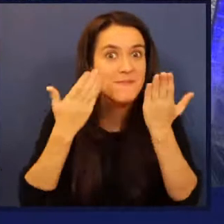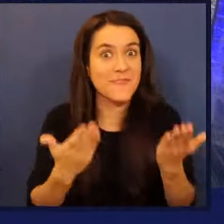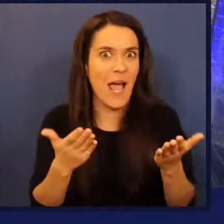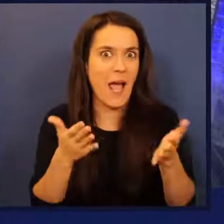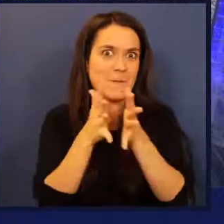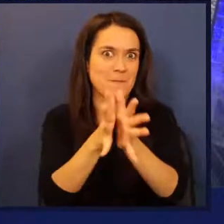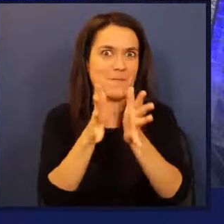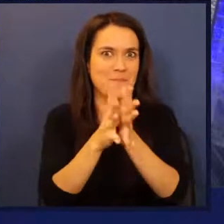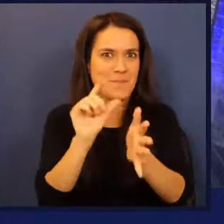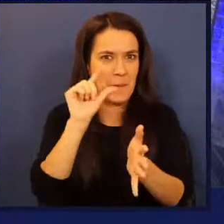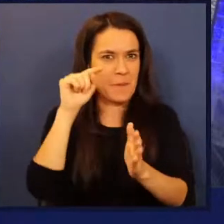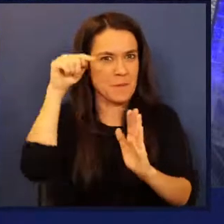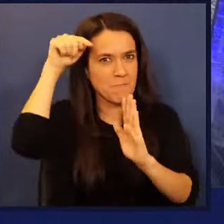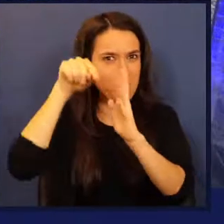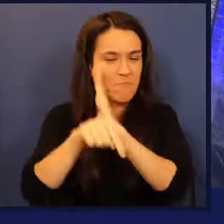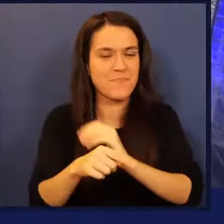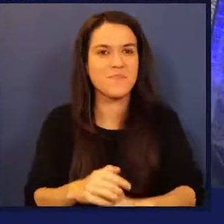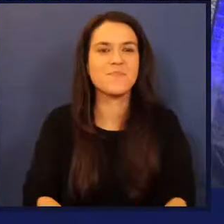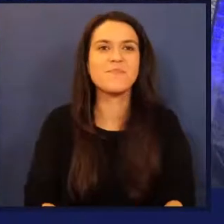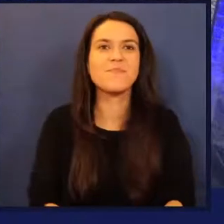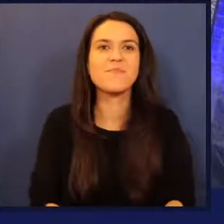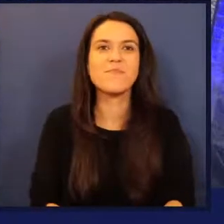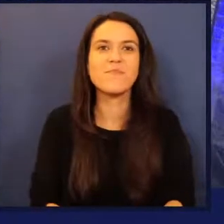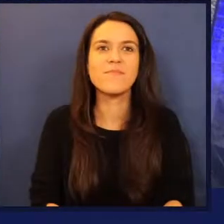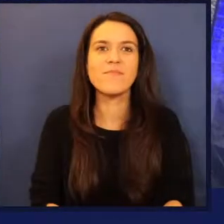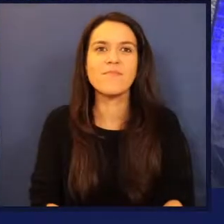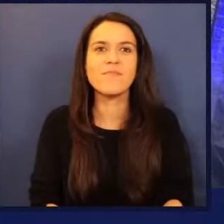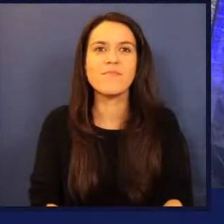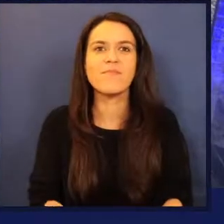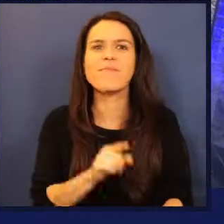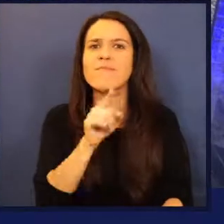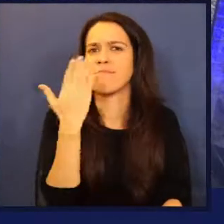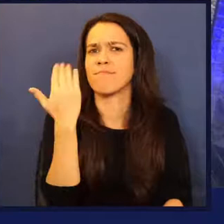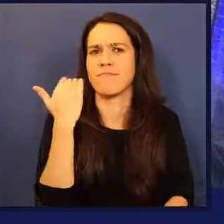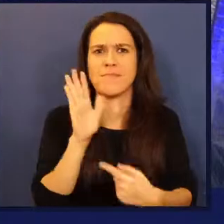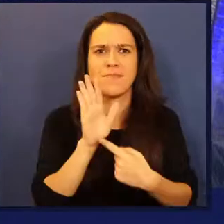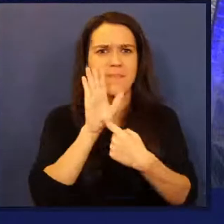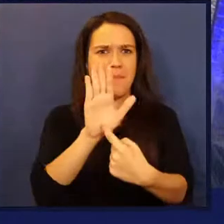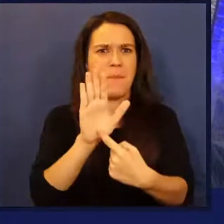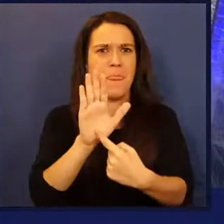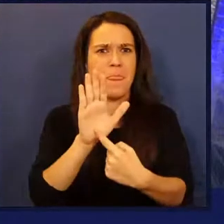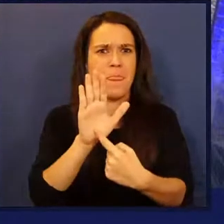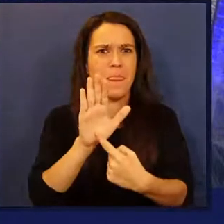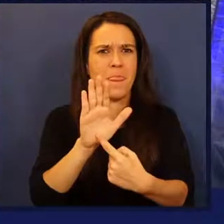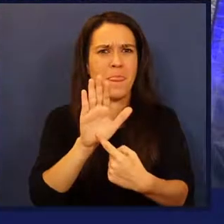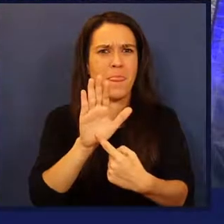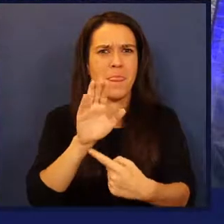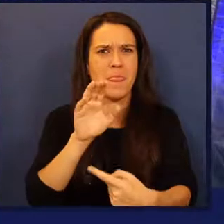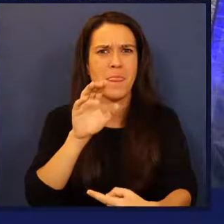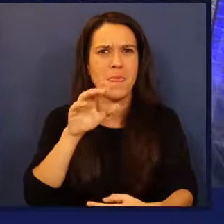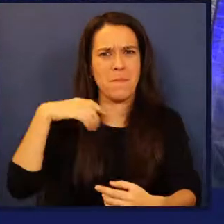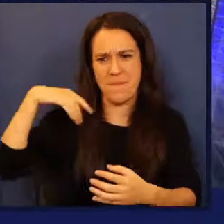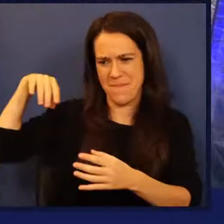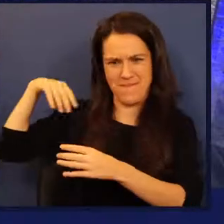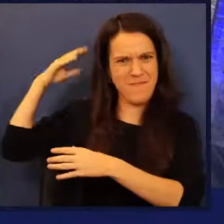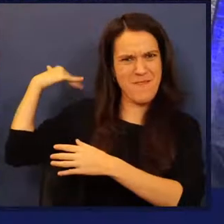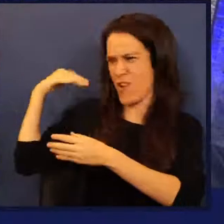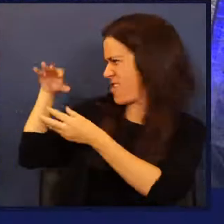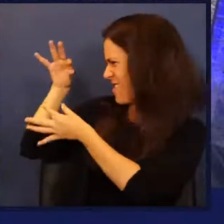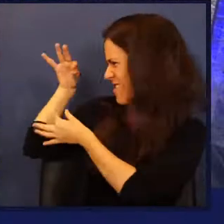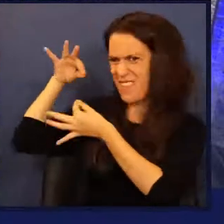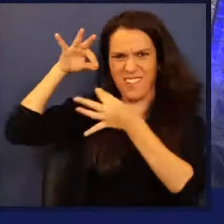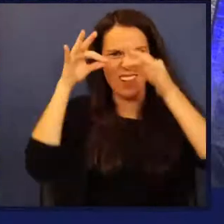about. I know you've just shown the mousetrap thing behind you, and you've done a lot of